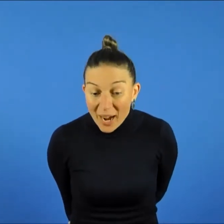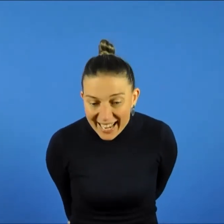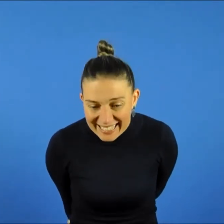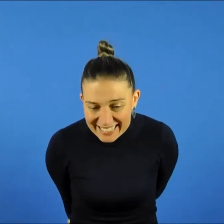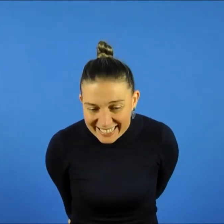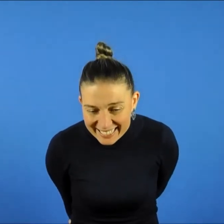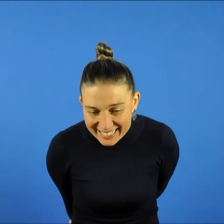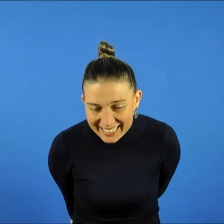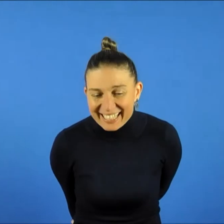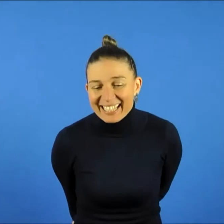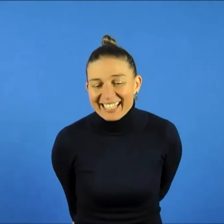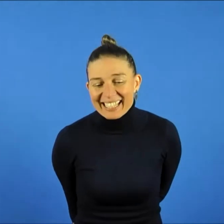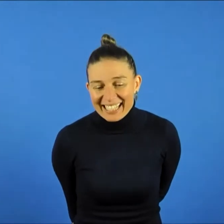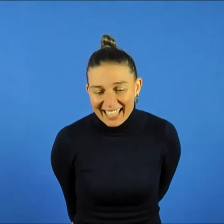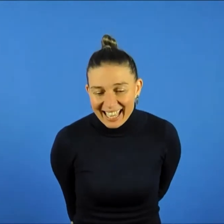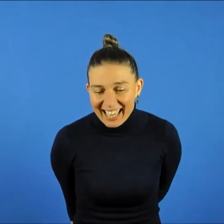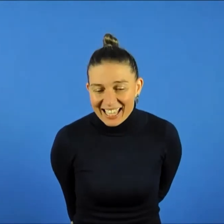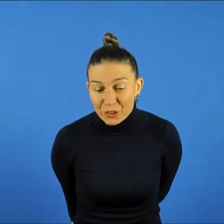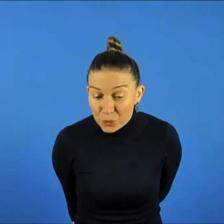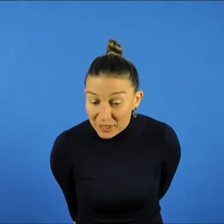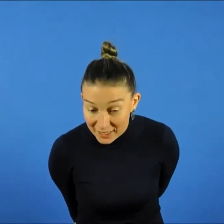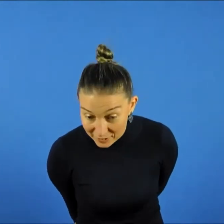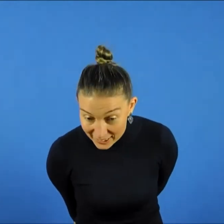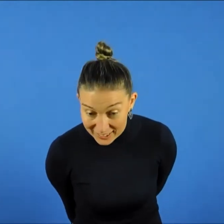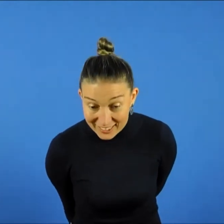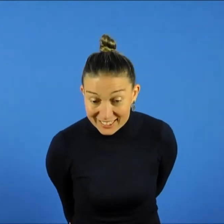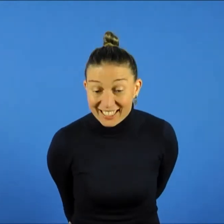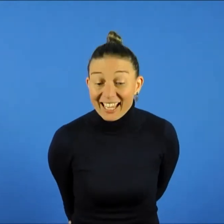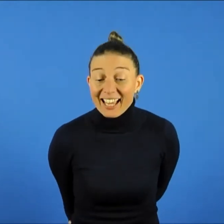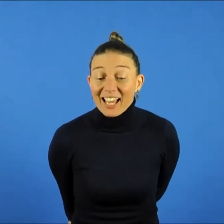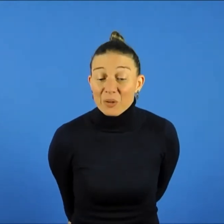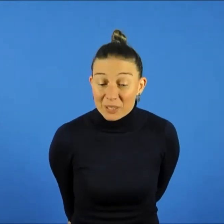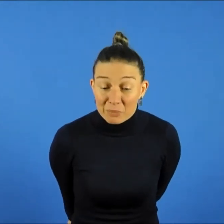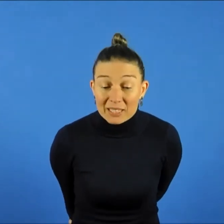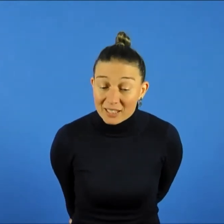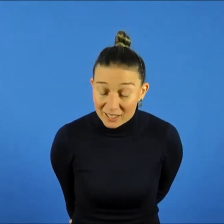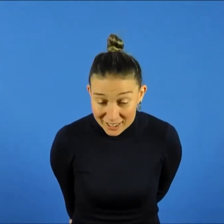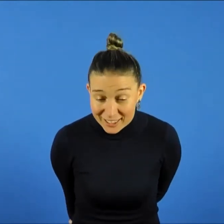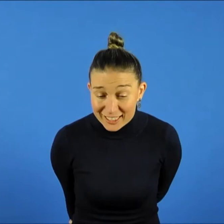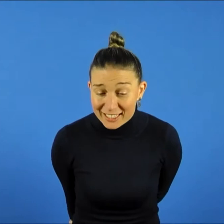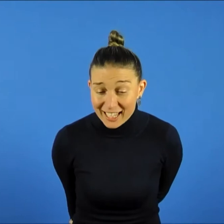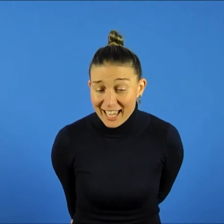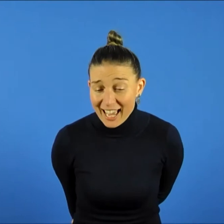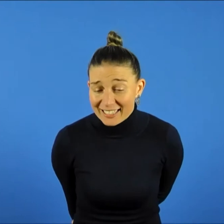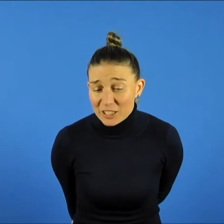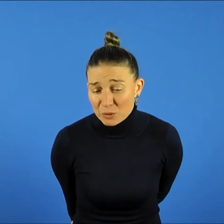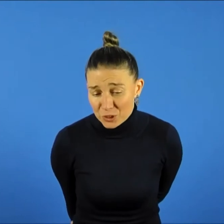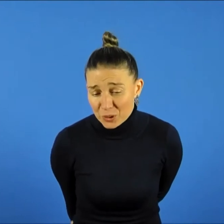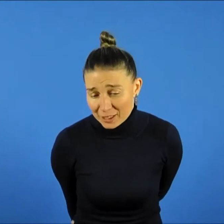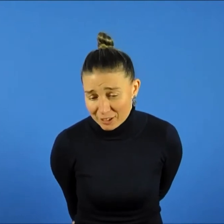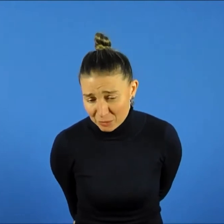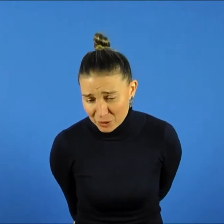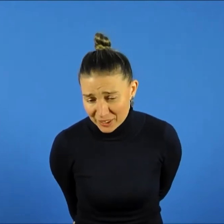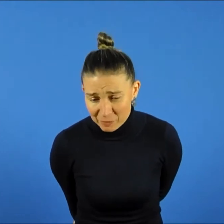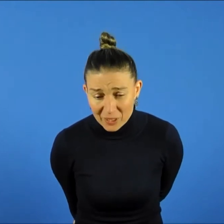worldwide through these devices, we can be seen as equals to